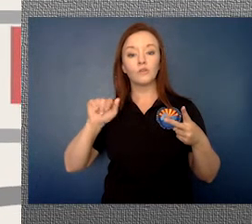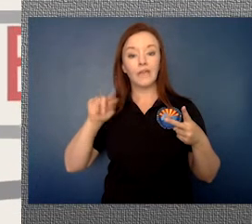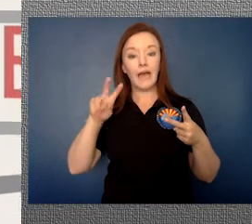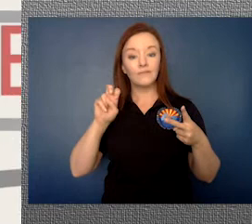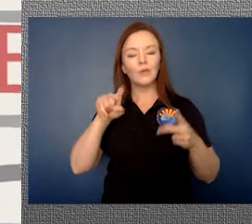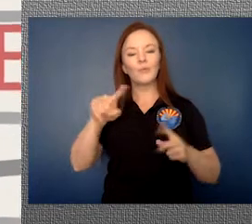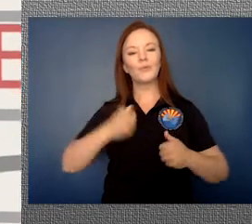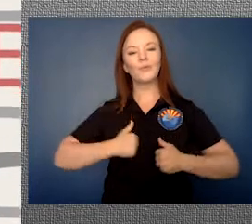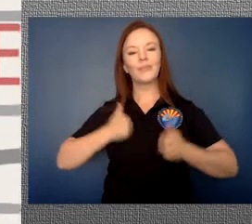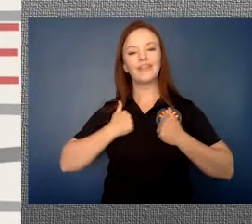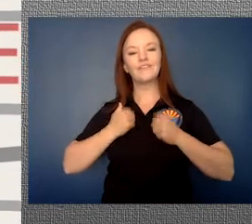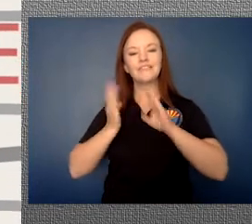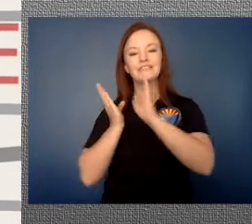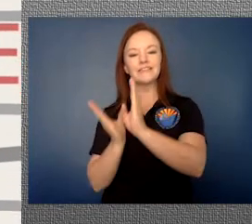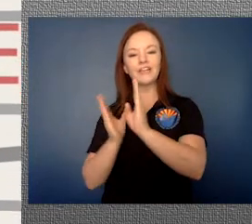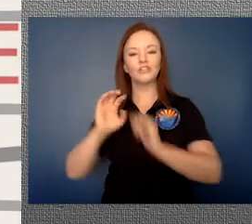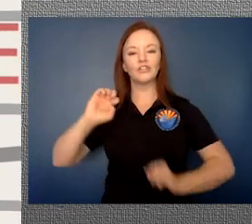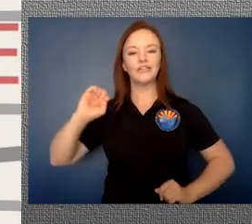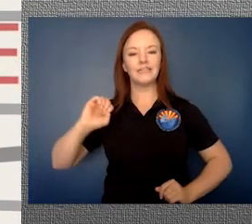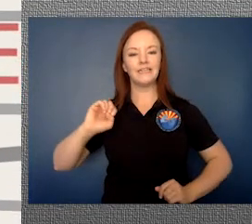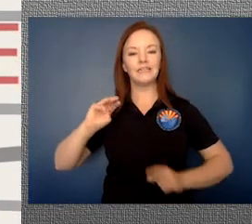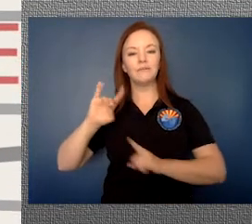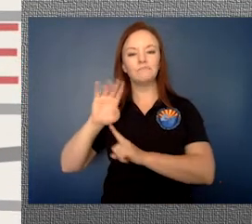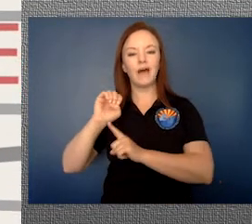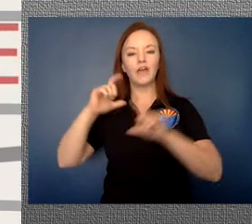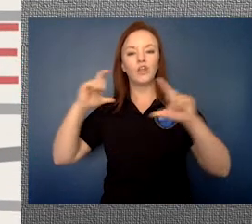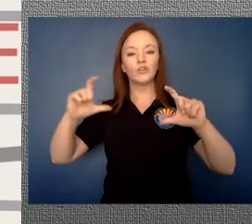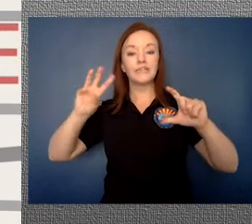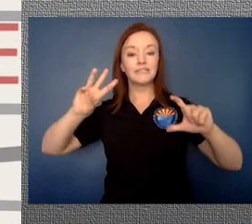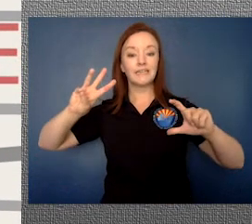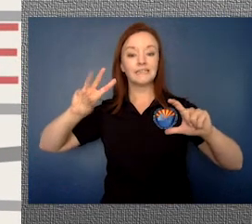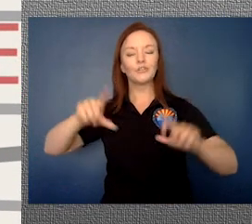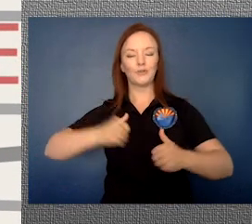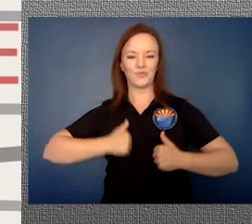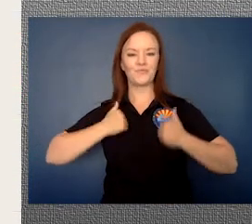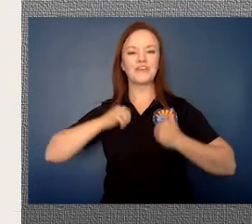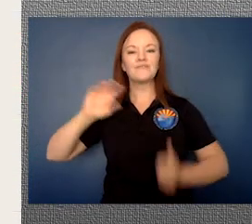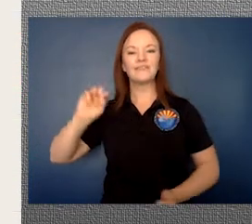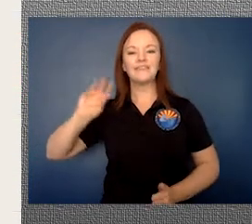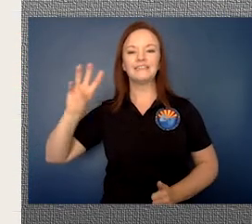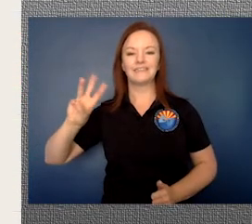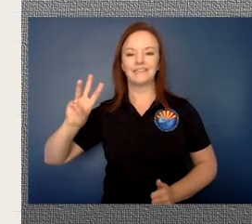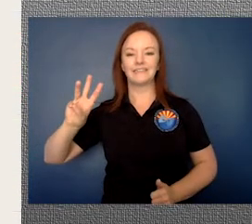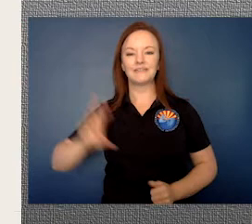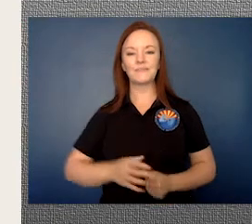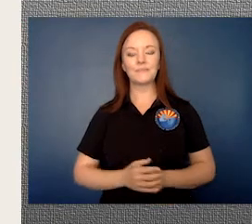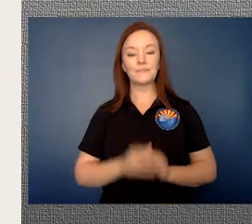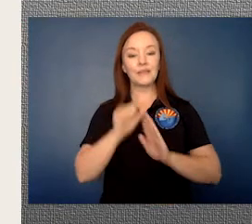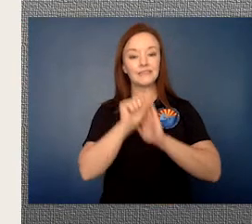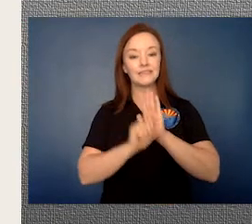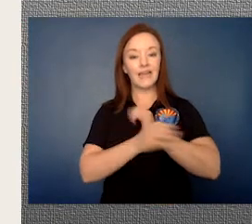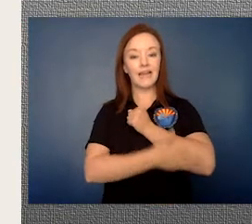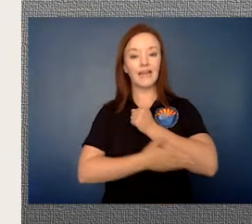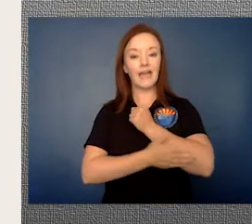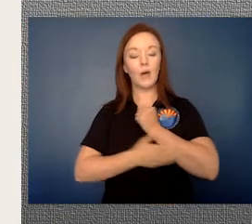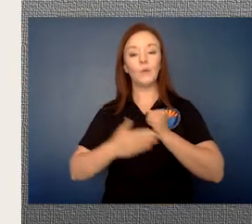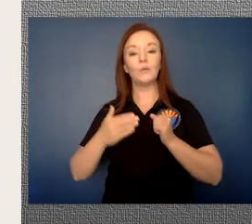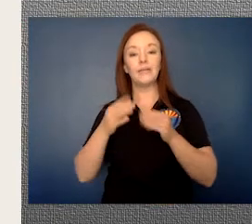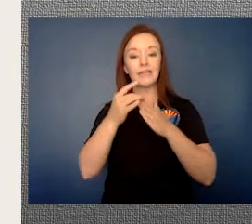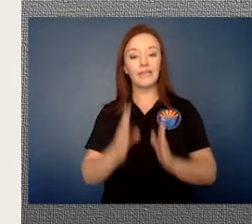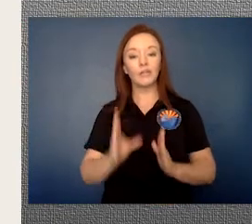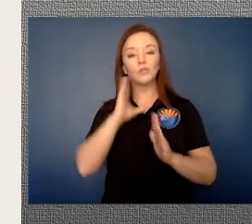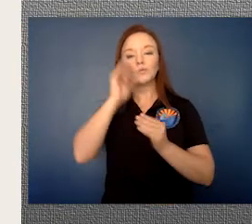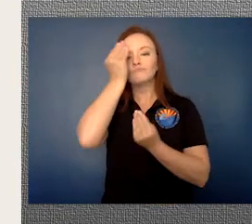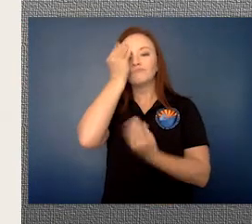in Sector E and in mile ring 6. You live in E6. State and county officials will notify residents in